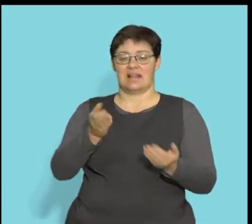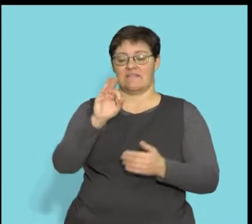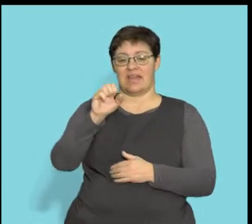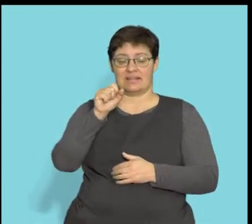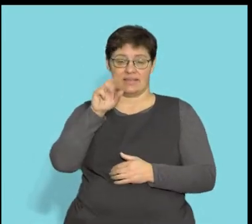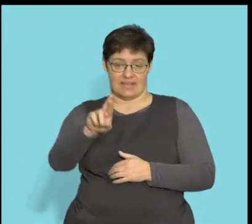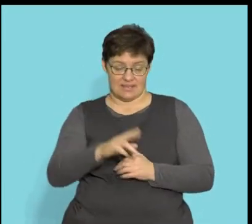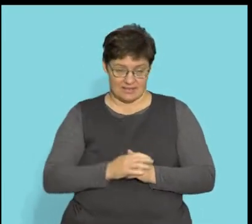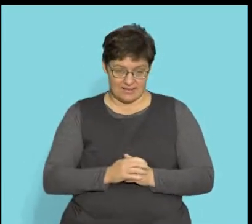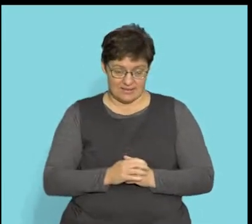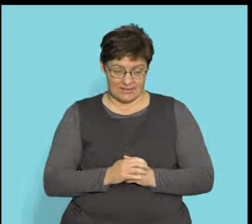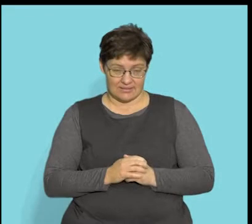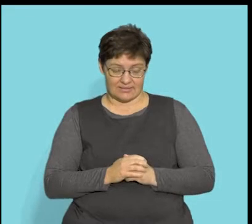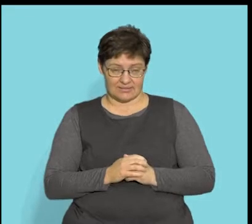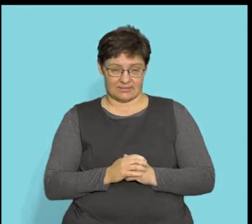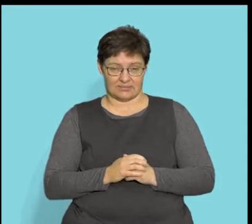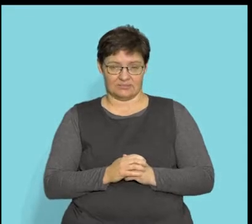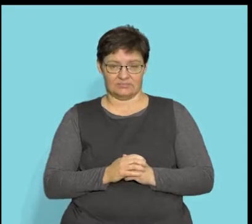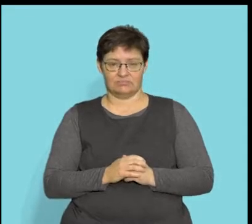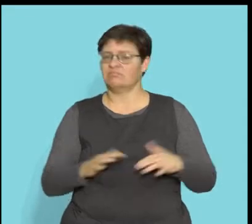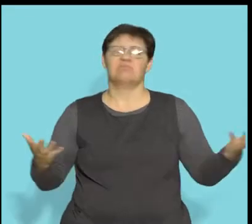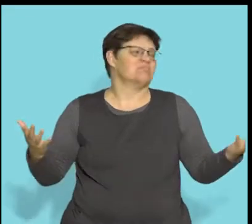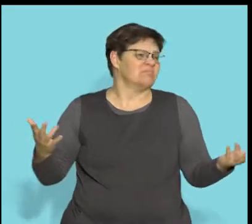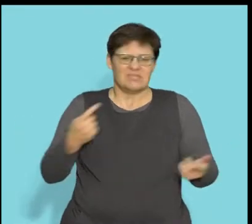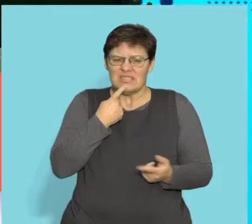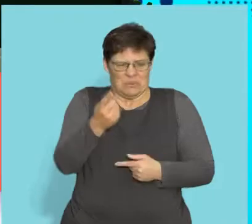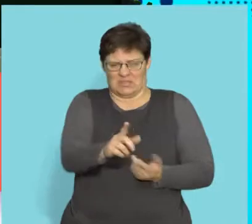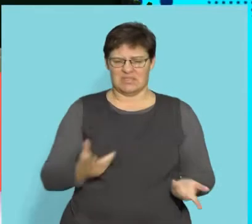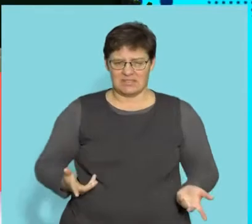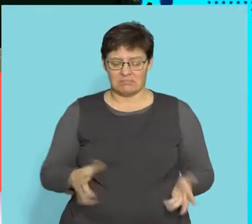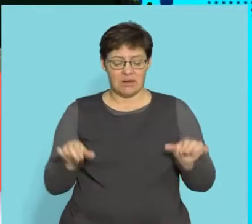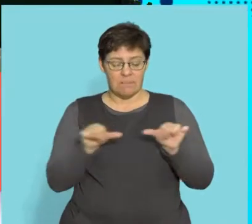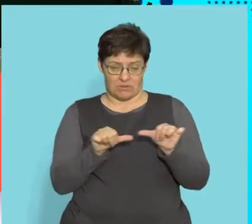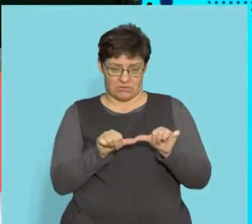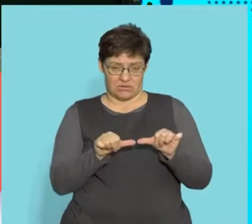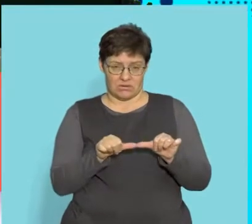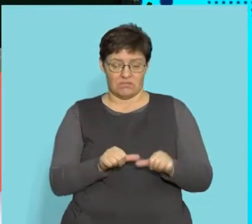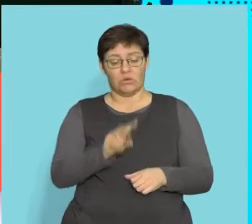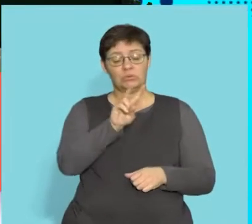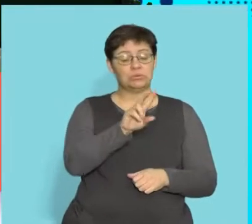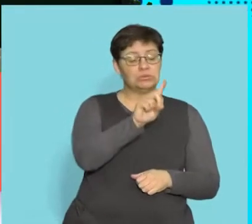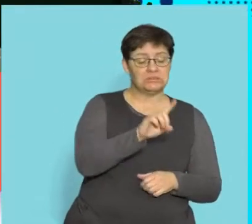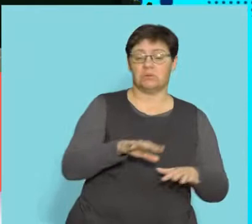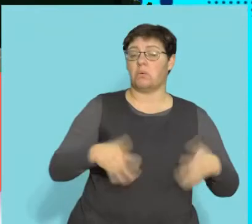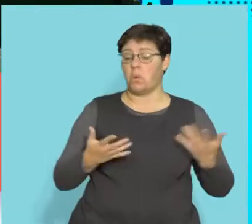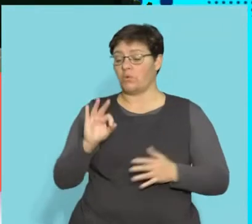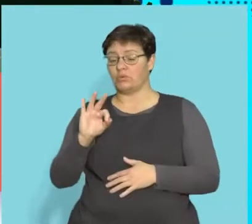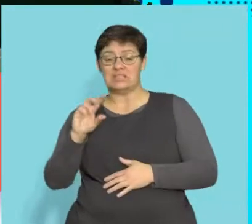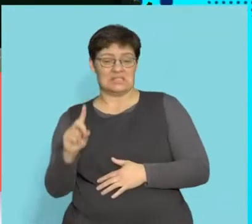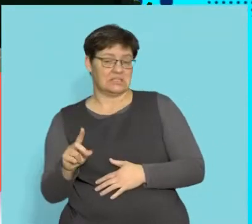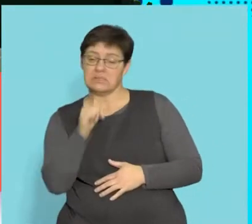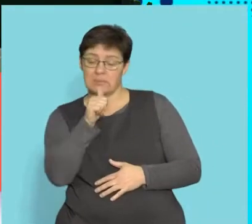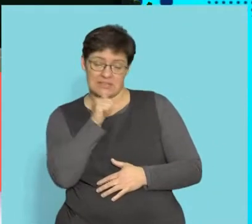scale factor. So everyone, all this is saying is that in measurement, if I've got a 2D shape or if I have